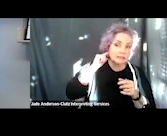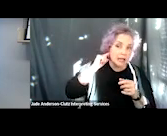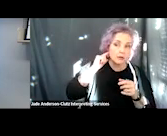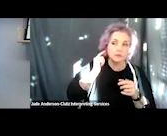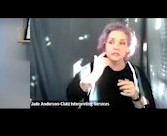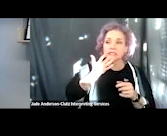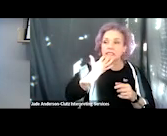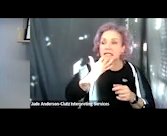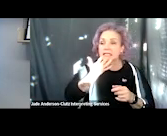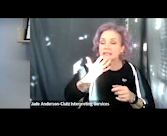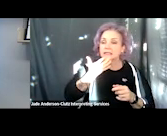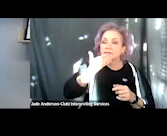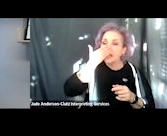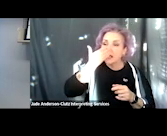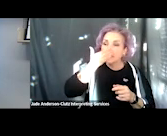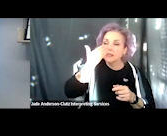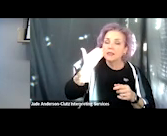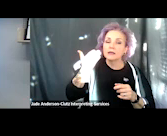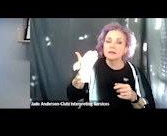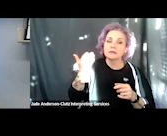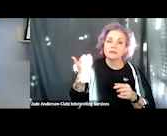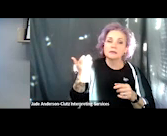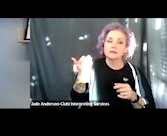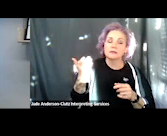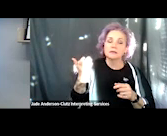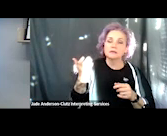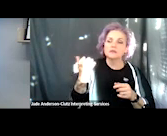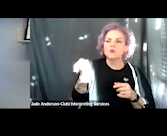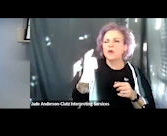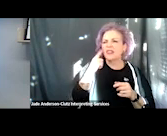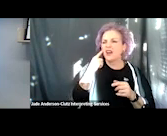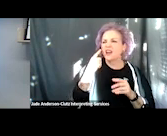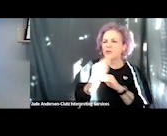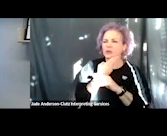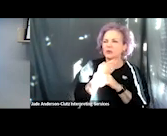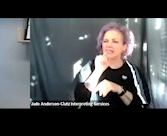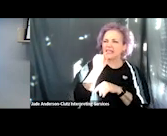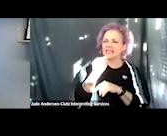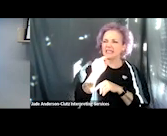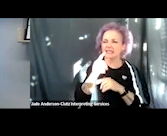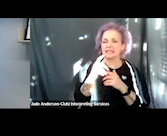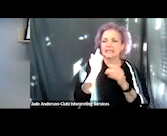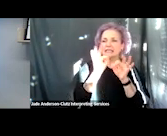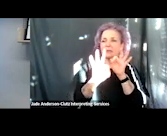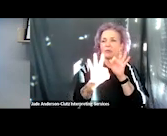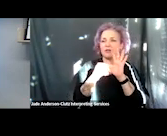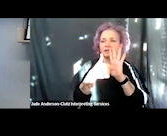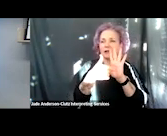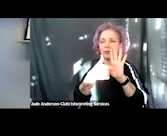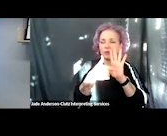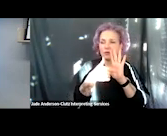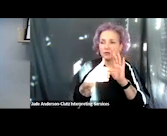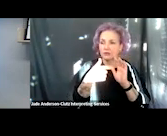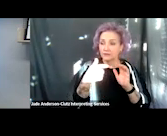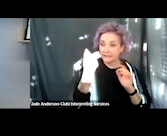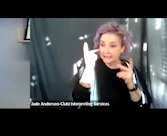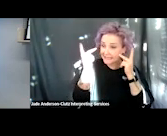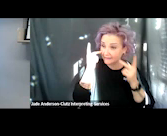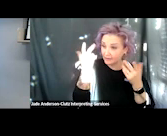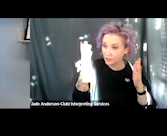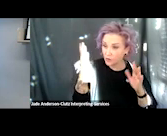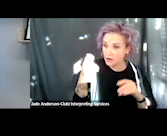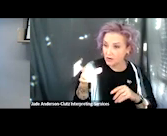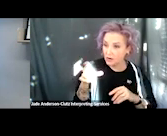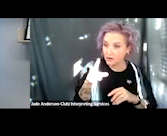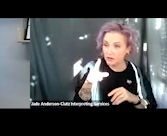take you through an analogy. So you may have come across one of these Where's Waldo pictures. And this is, for me, what I call